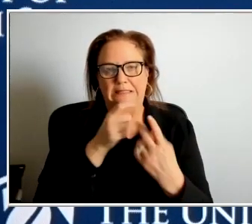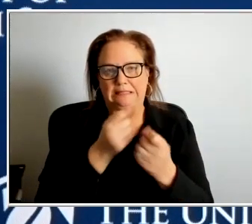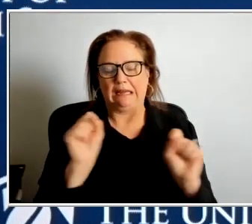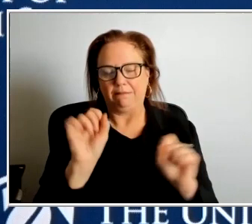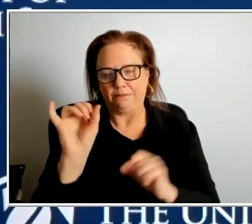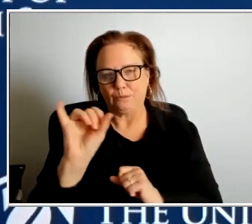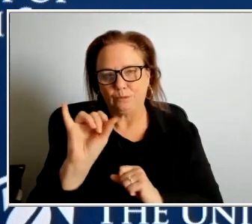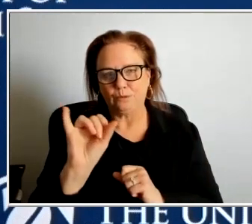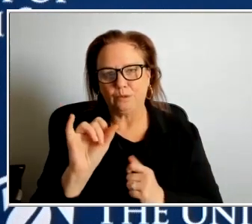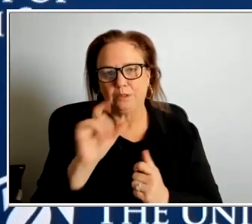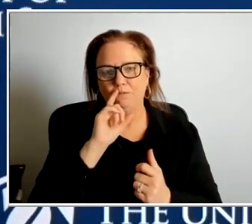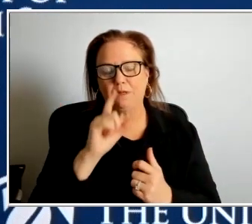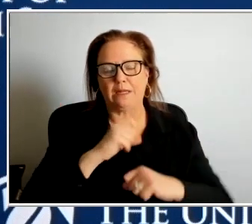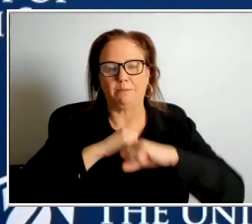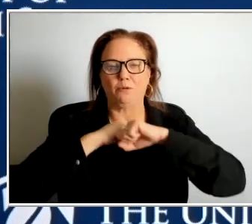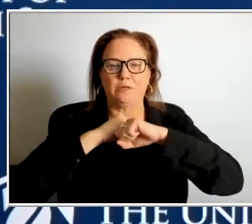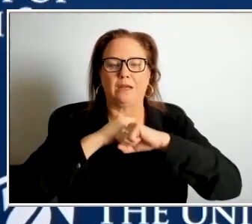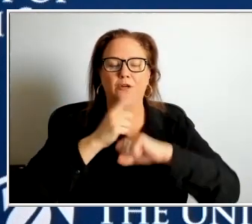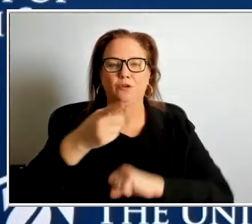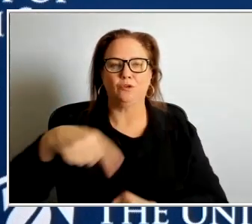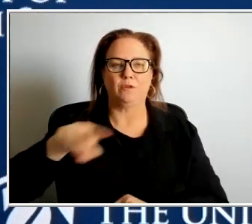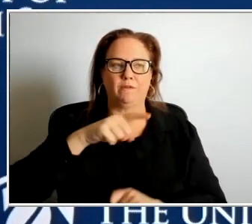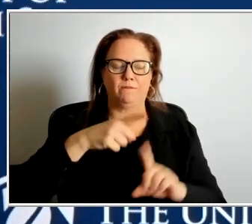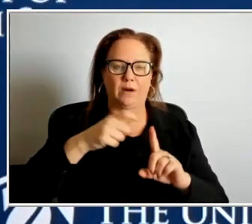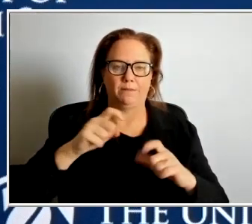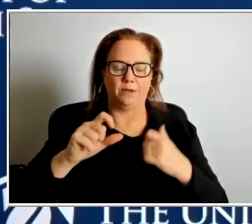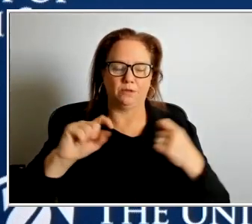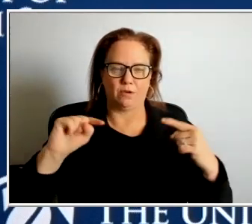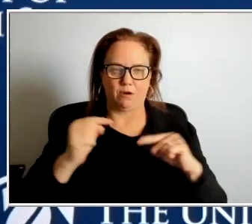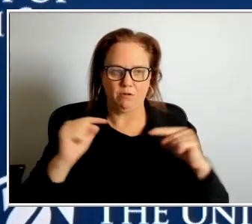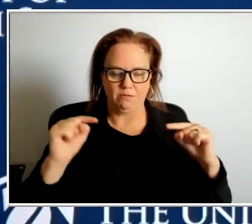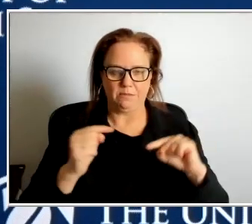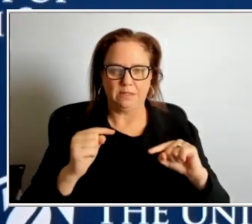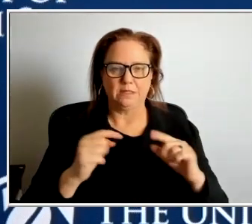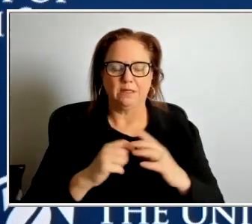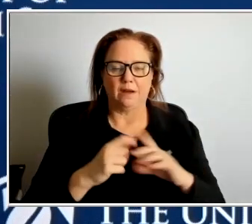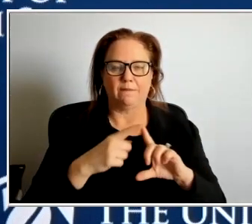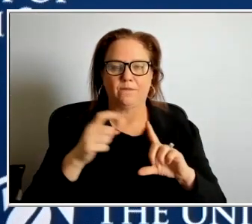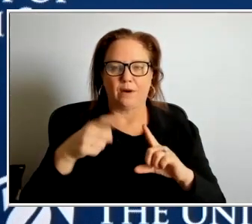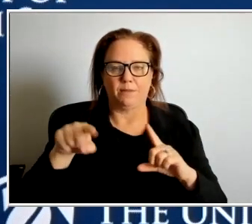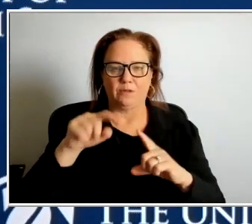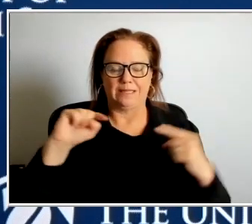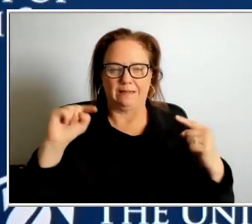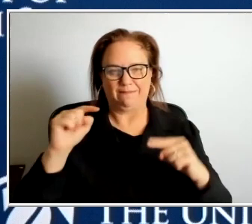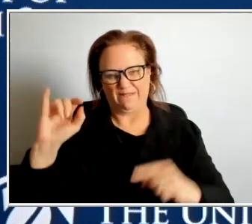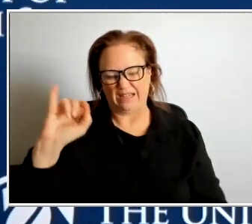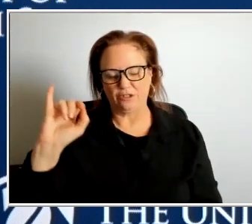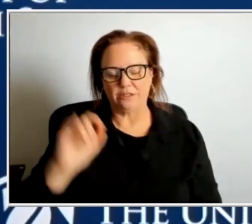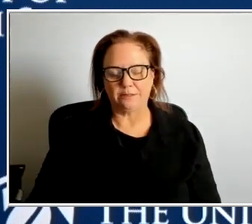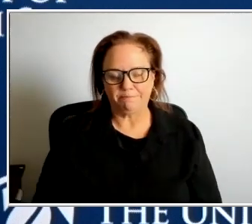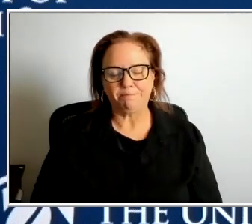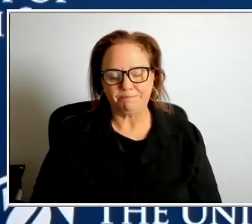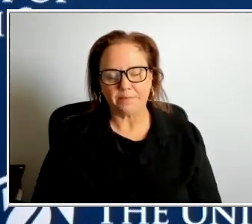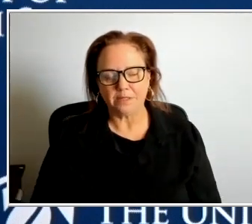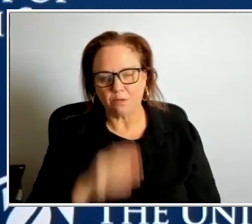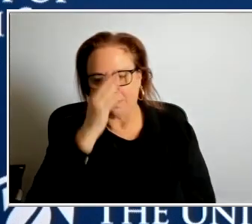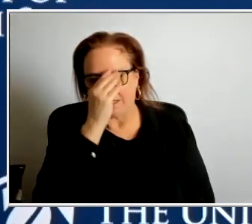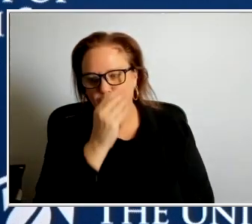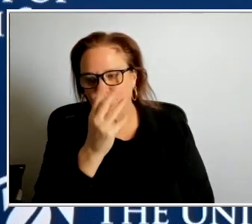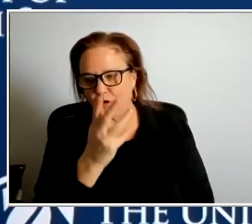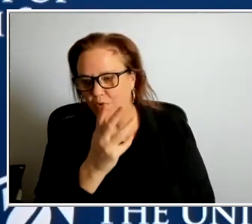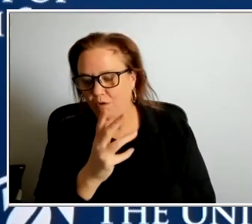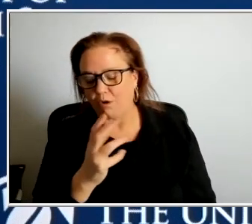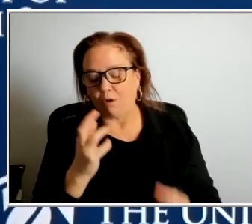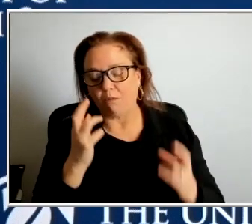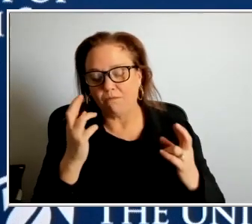and really protect you from those harms that can come from those infections as well. So we'll keep you updated. Hopefully no